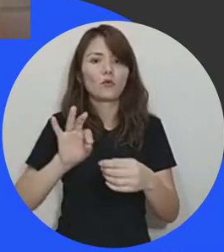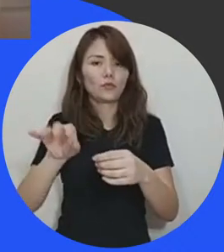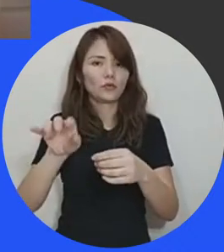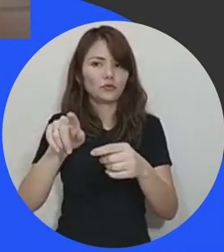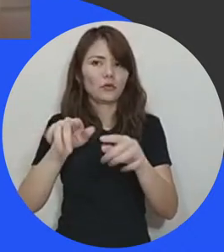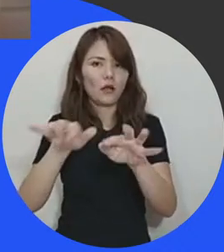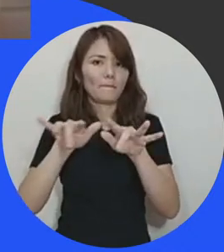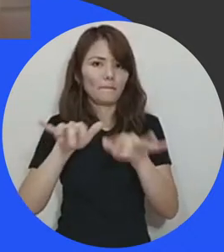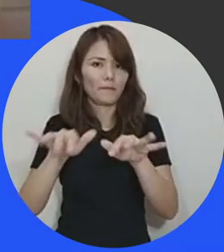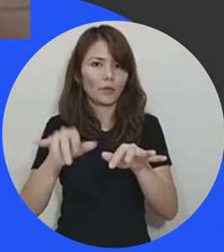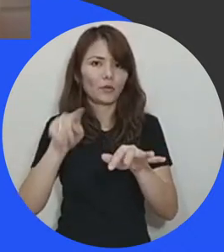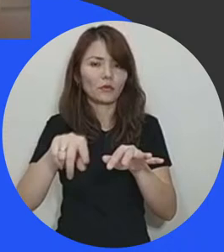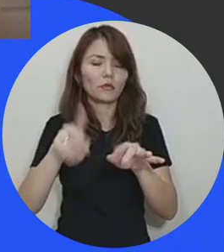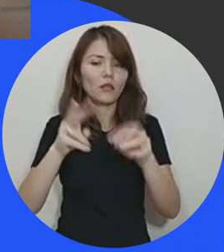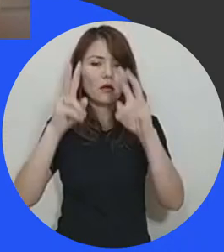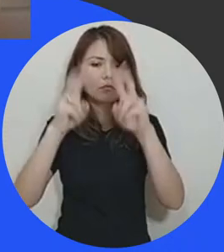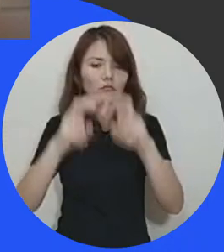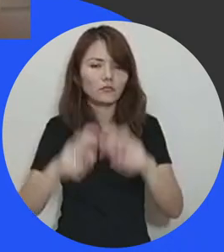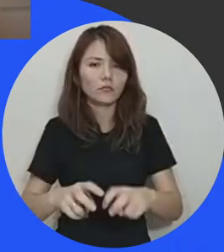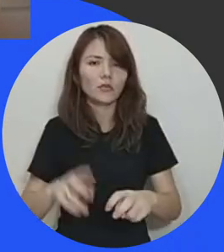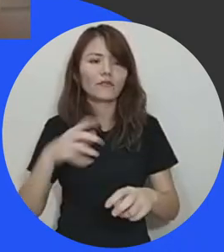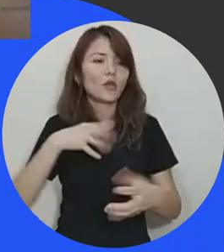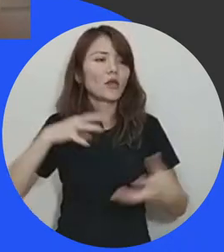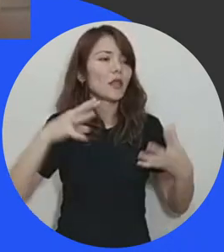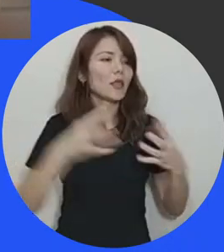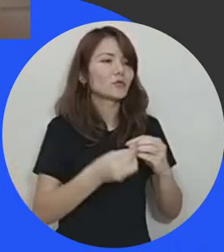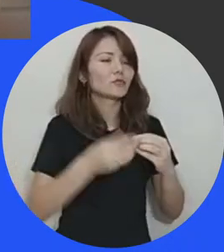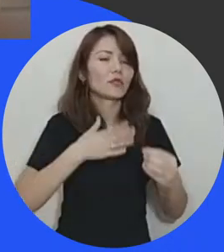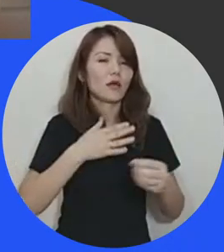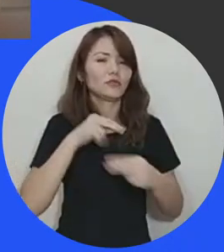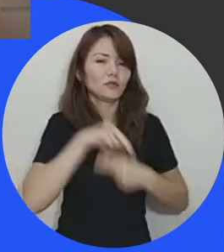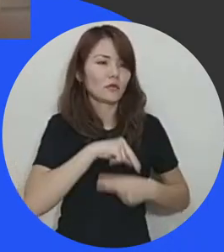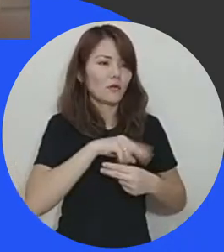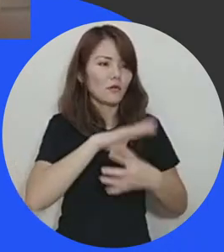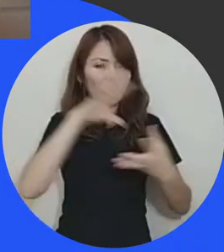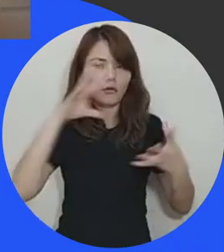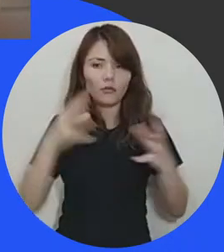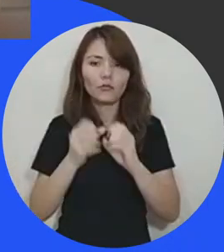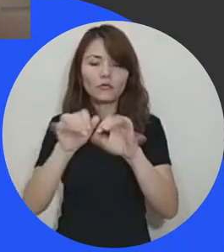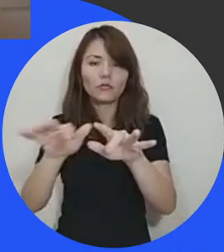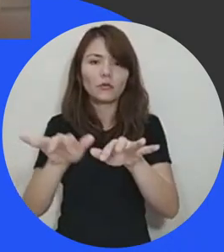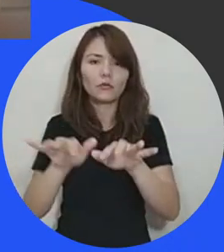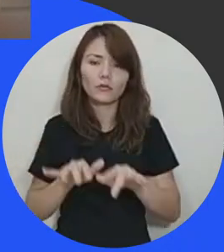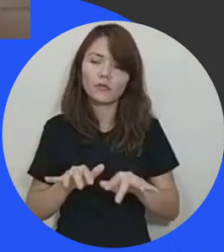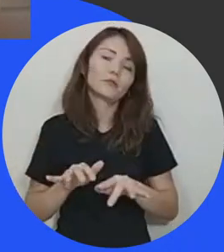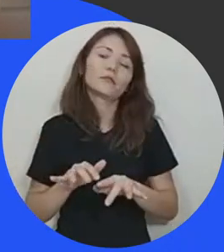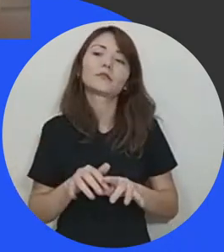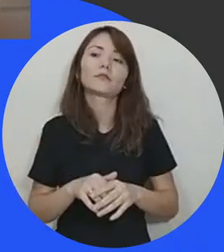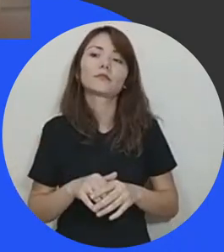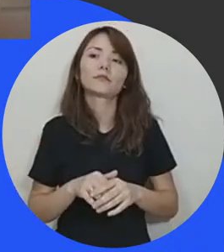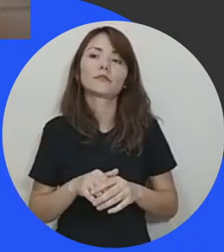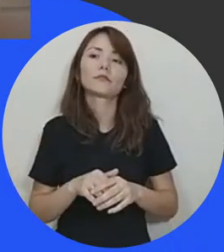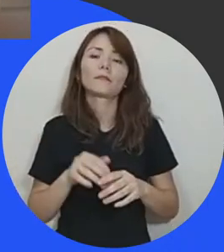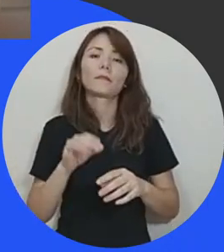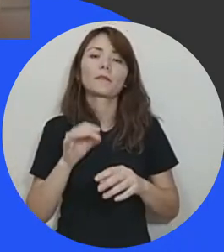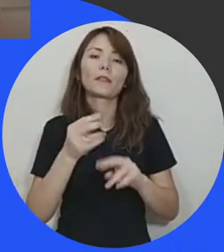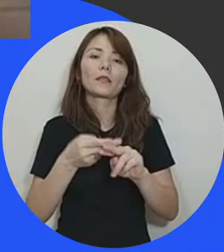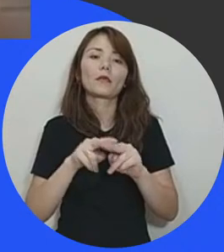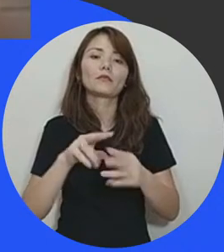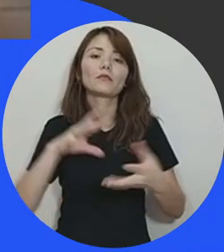So all the results of our work are really powered by very cutting edge computational approaches and a lot of computational hardware,